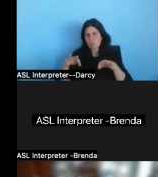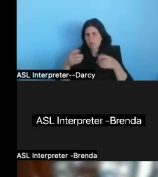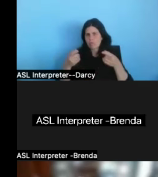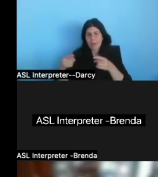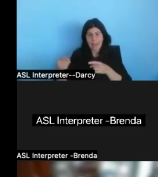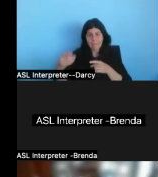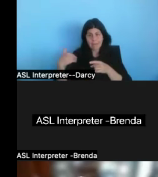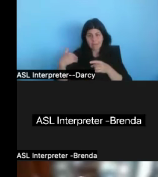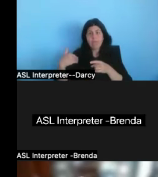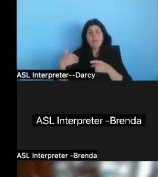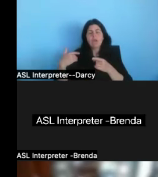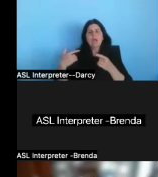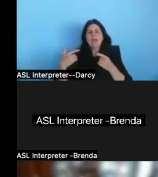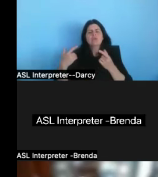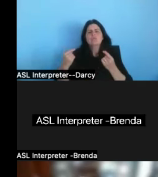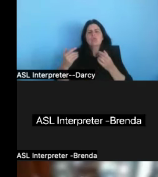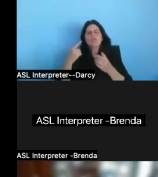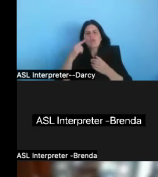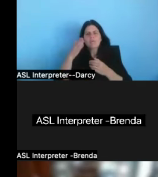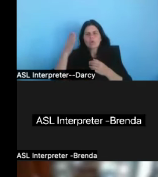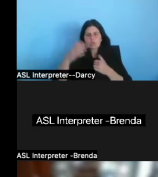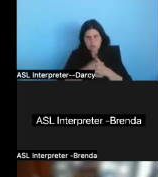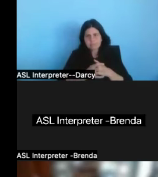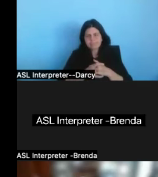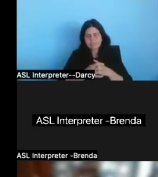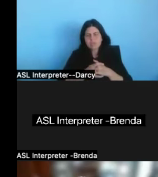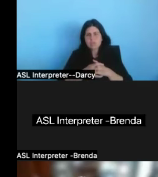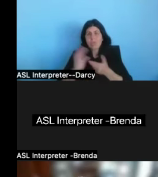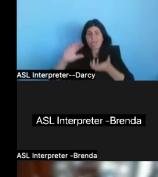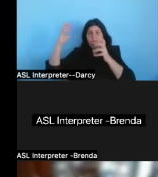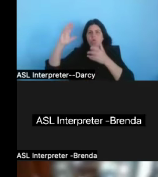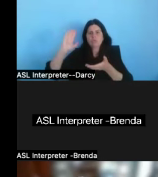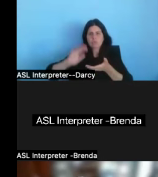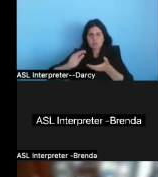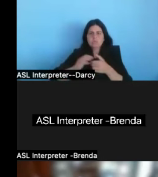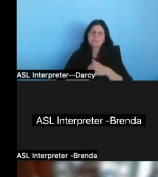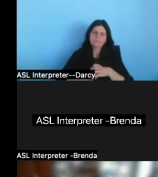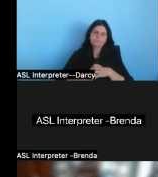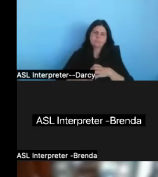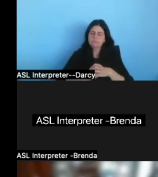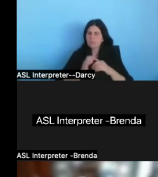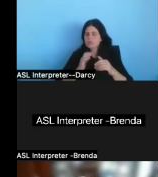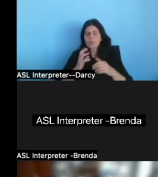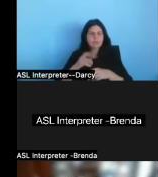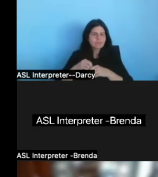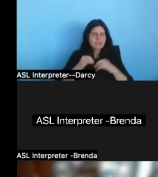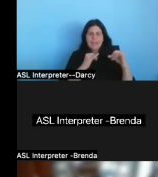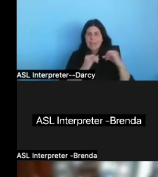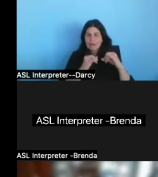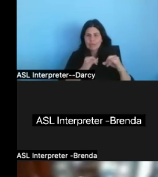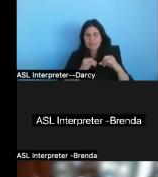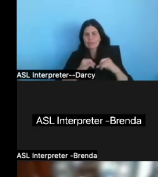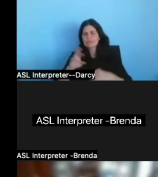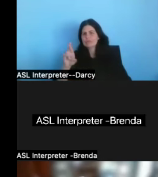the consequences in the future, with a lot of partners and support, combining both interviews and reenactments,